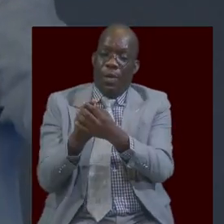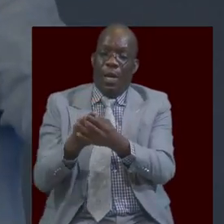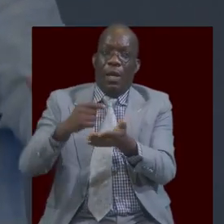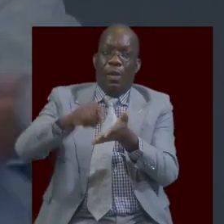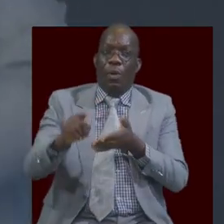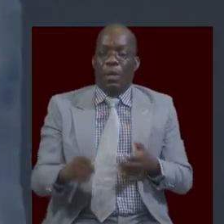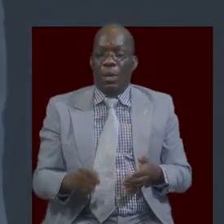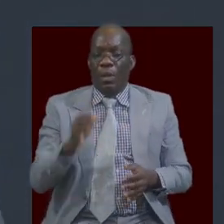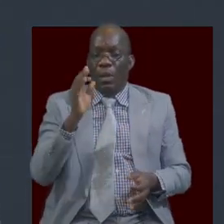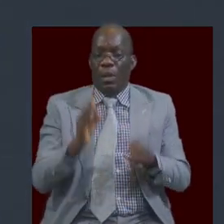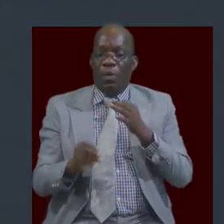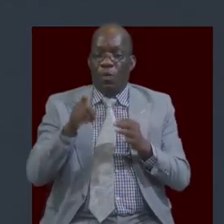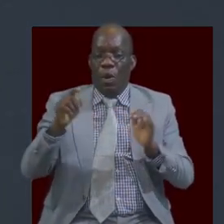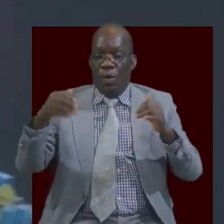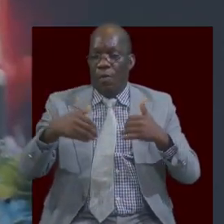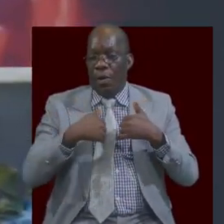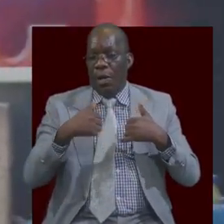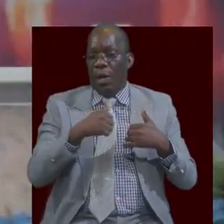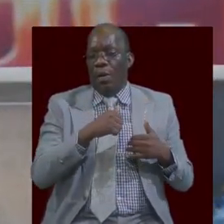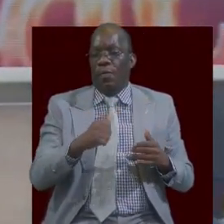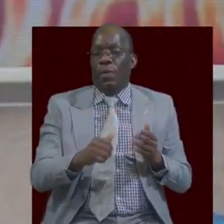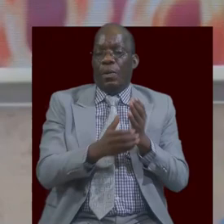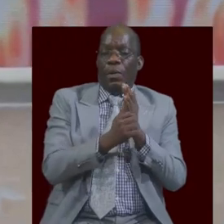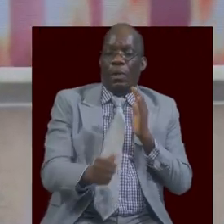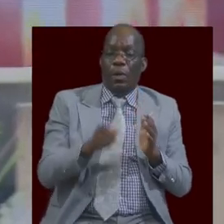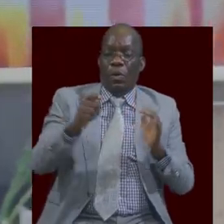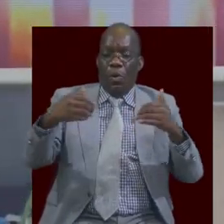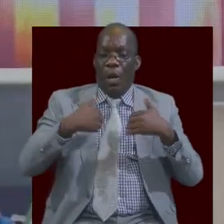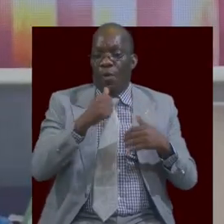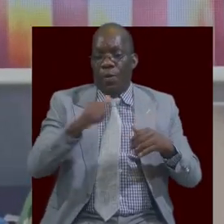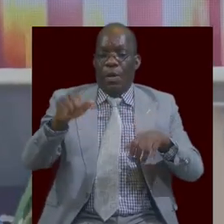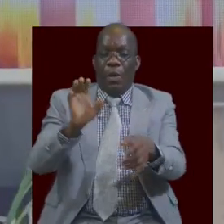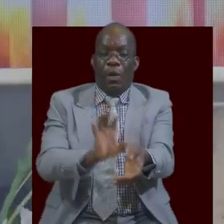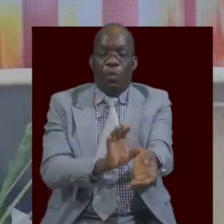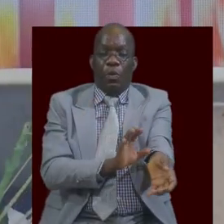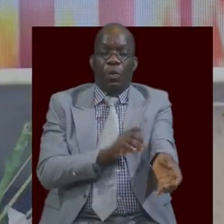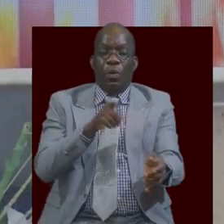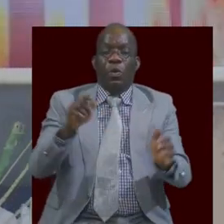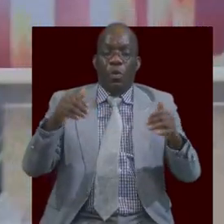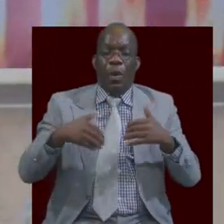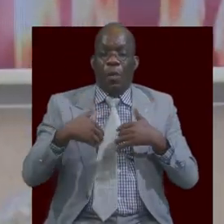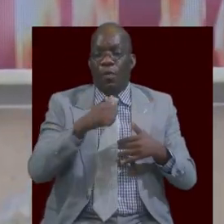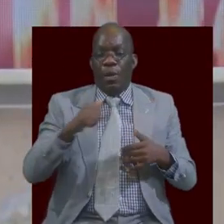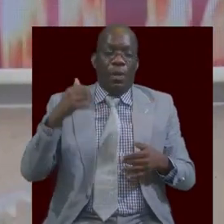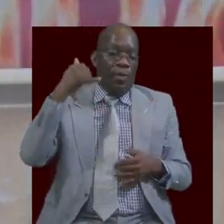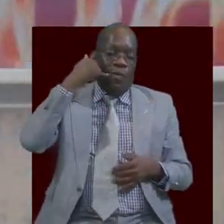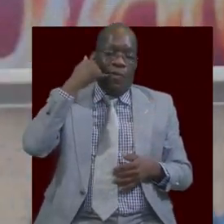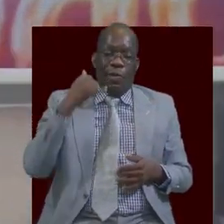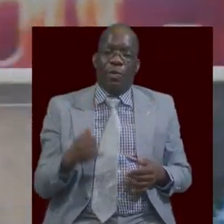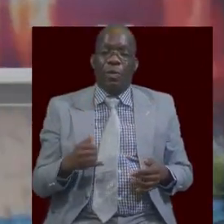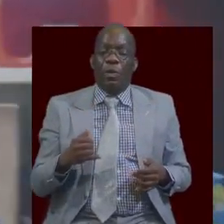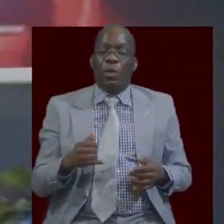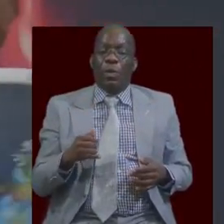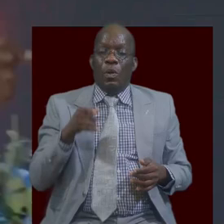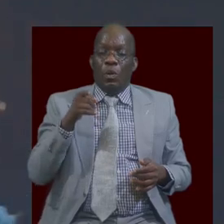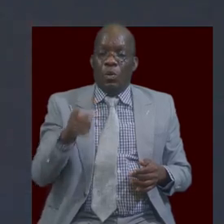tablet, if you have a laptop, if you have a phone, and then instead of